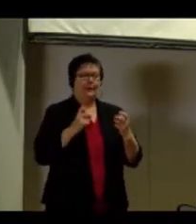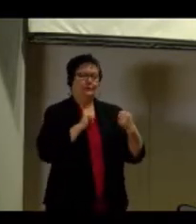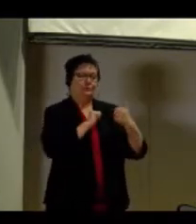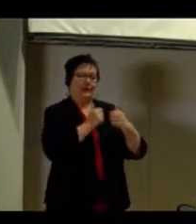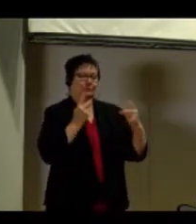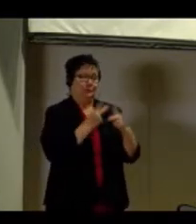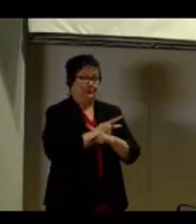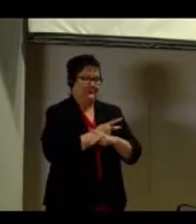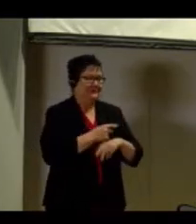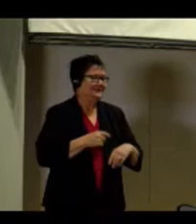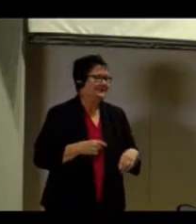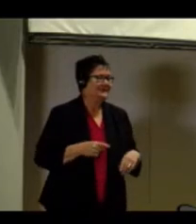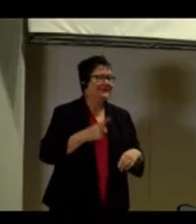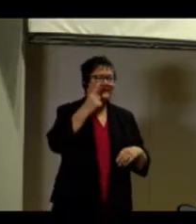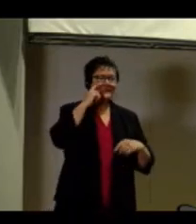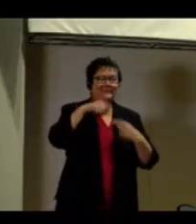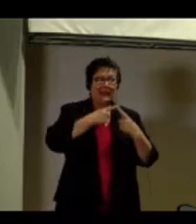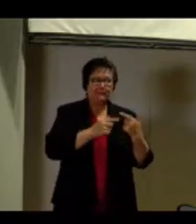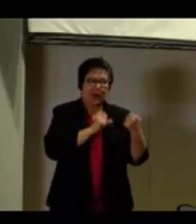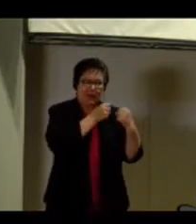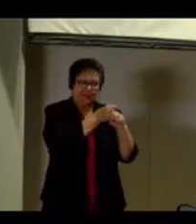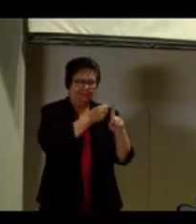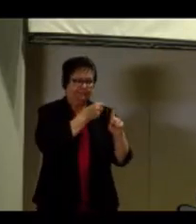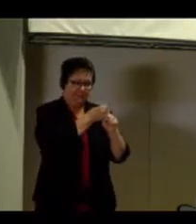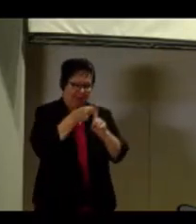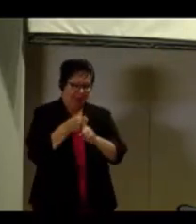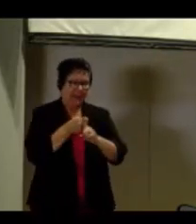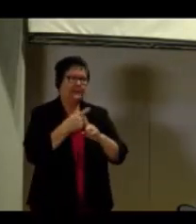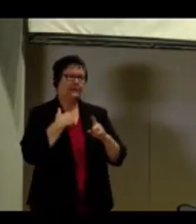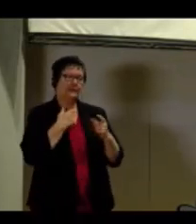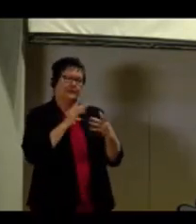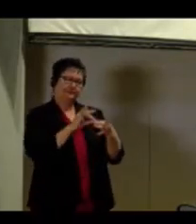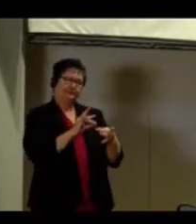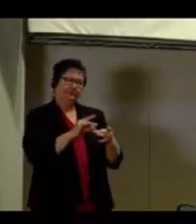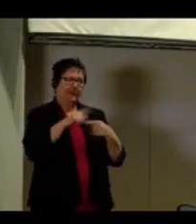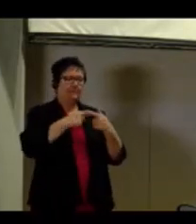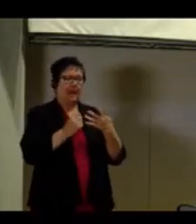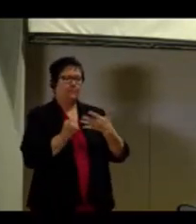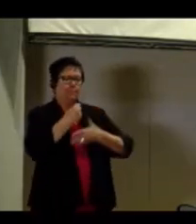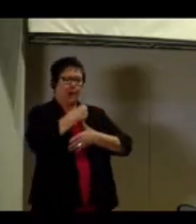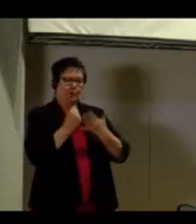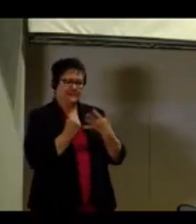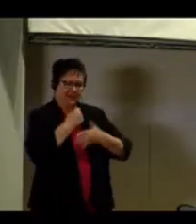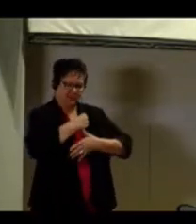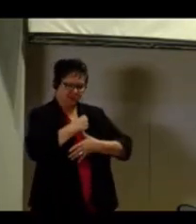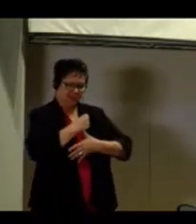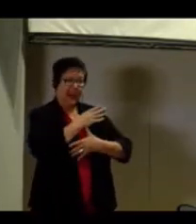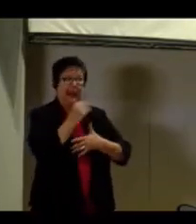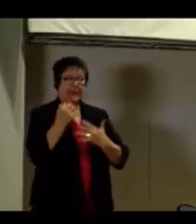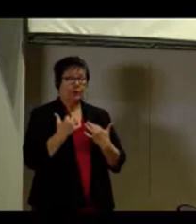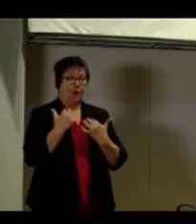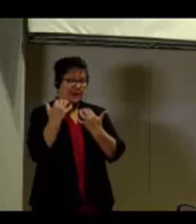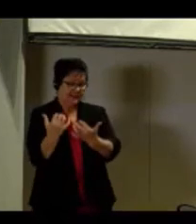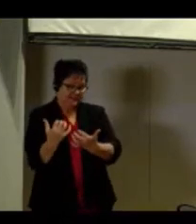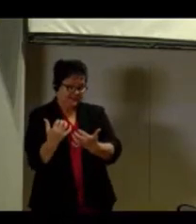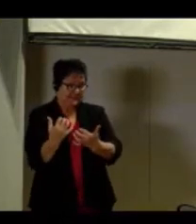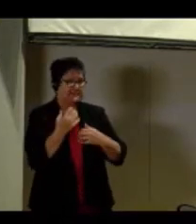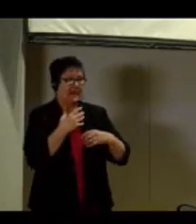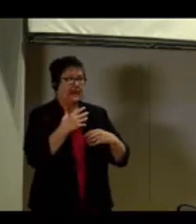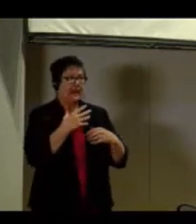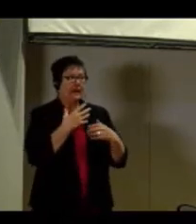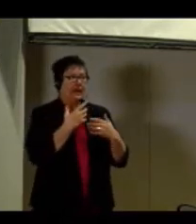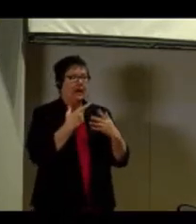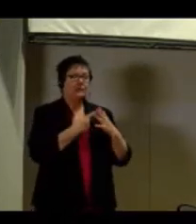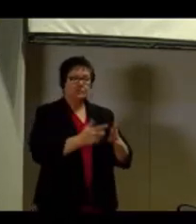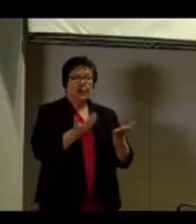So, thinking about impact, I wanted to make a few comments on prioritization and audiences. And I'll start